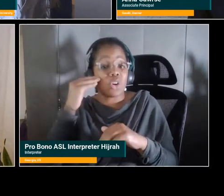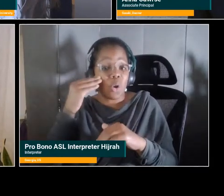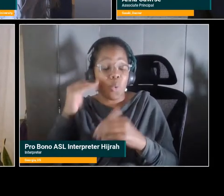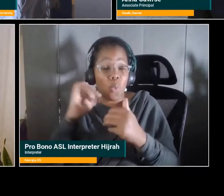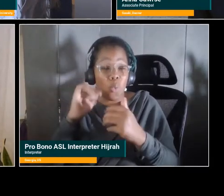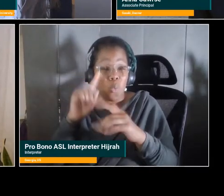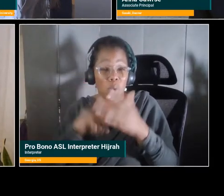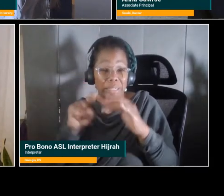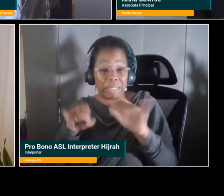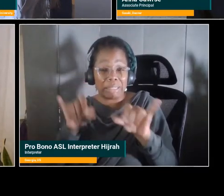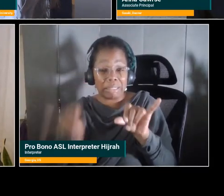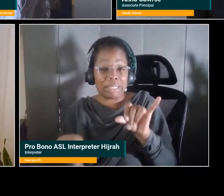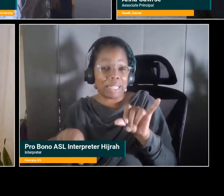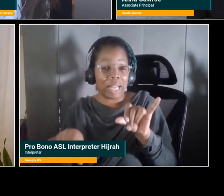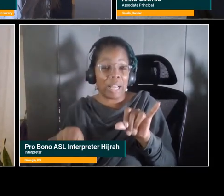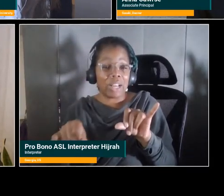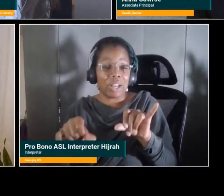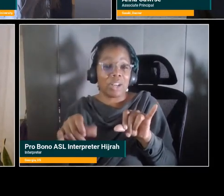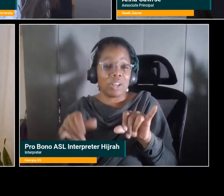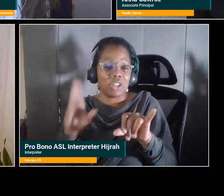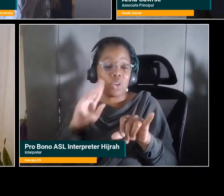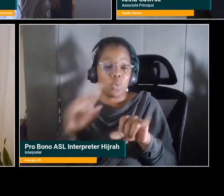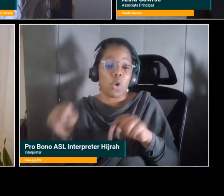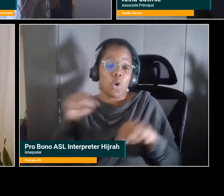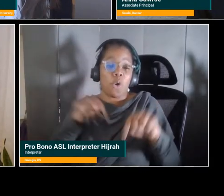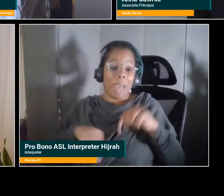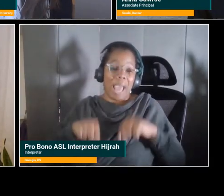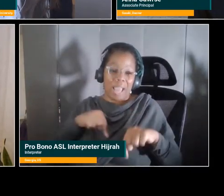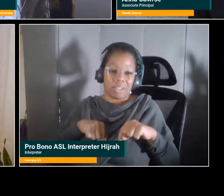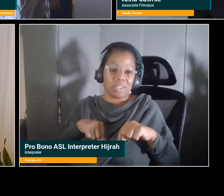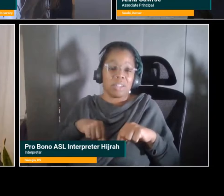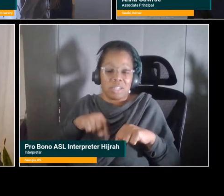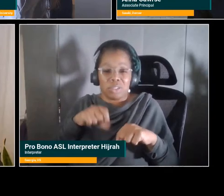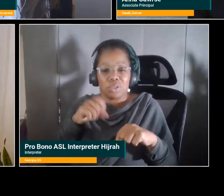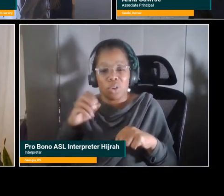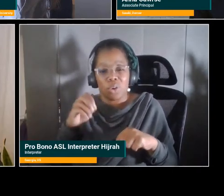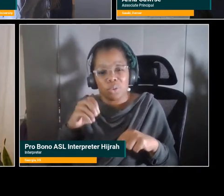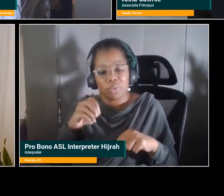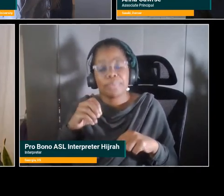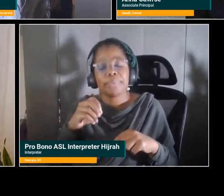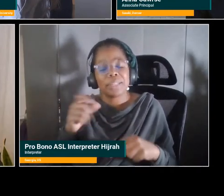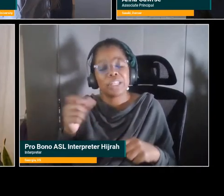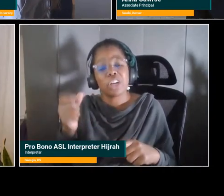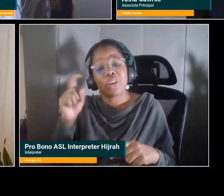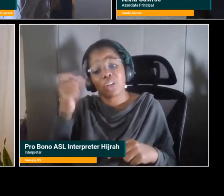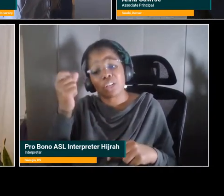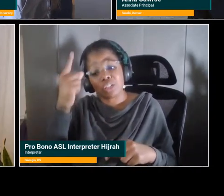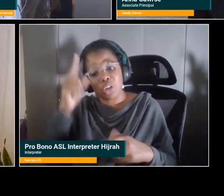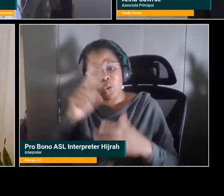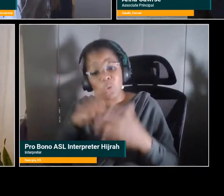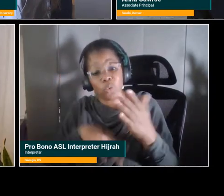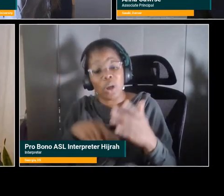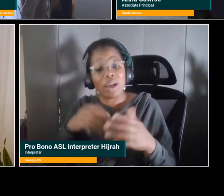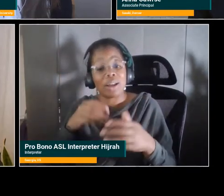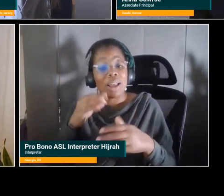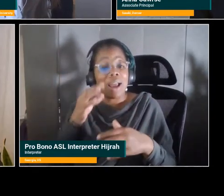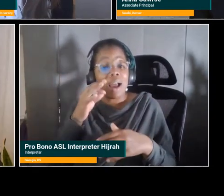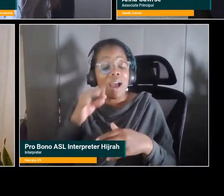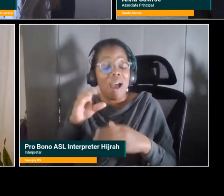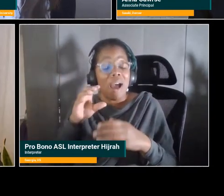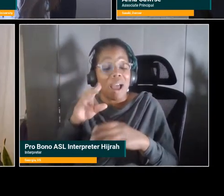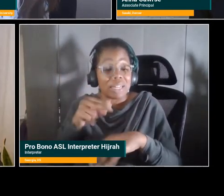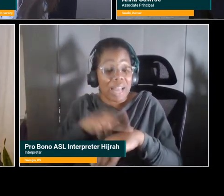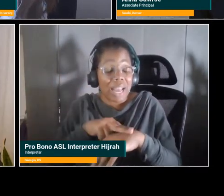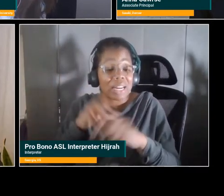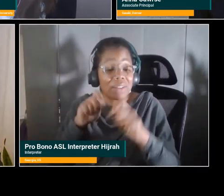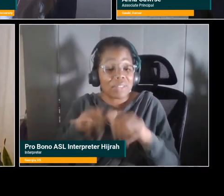stay, you're kind of going back to ground zero again. So understanding what does a native landscape look like, what does it